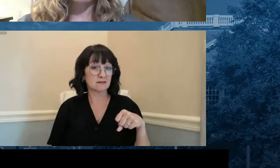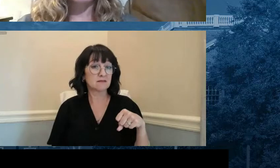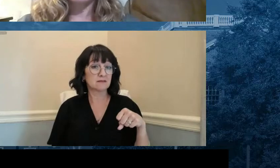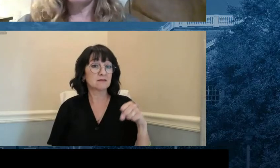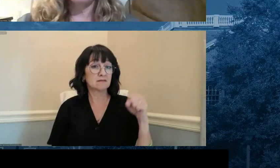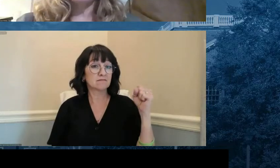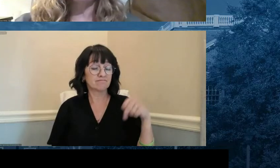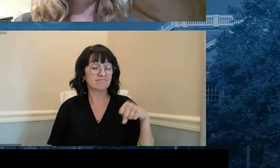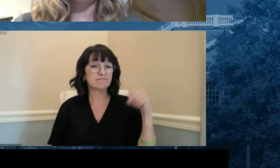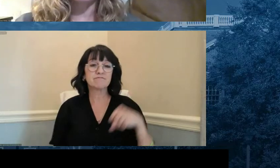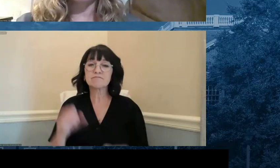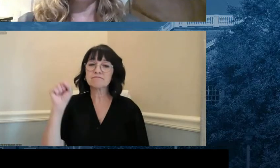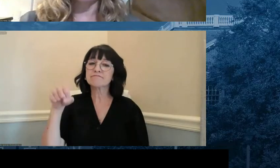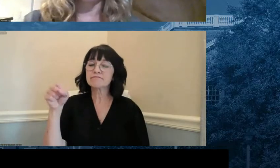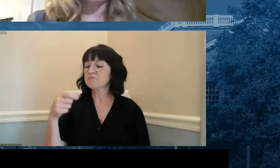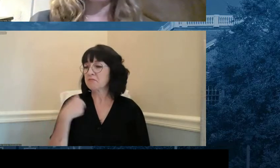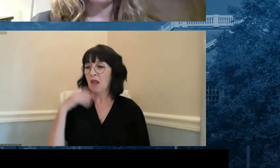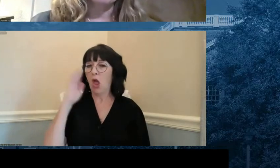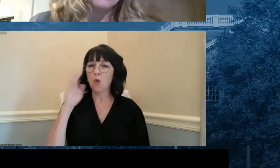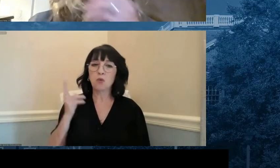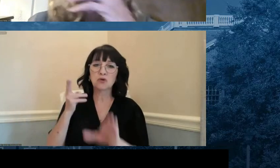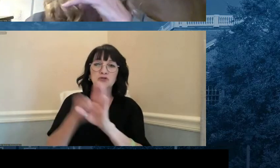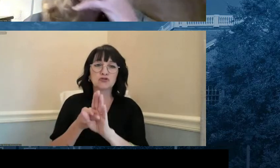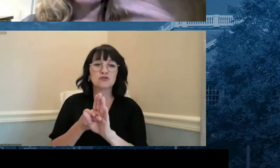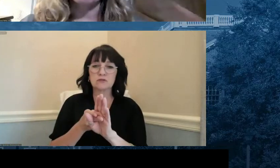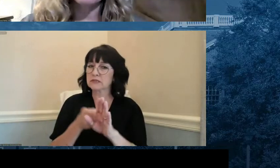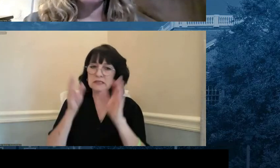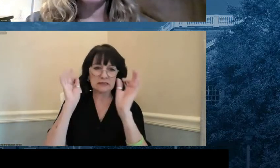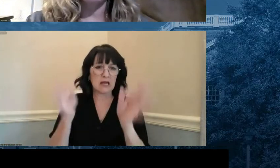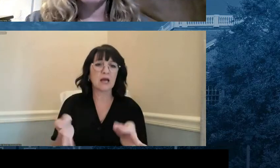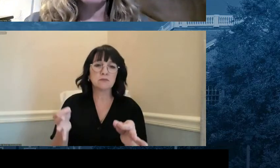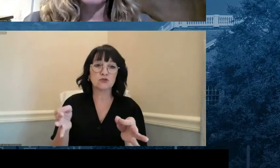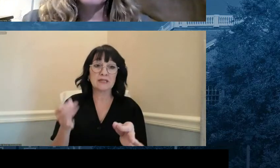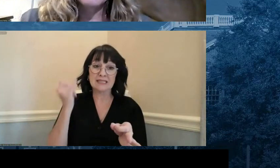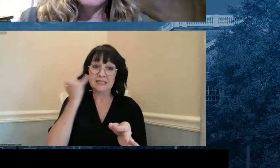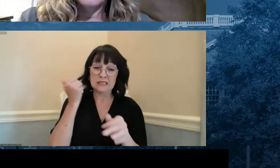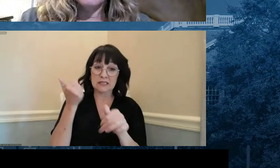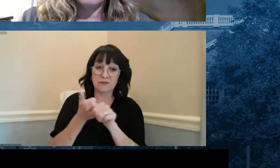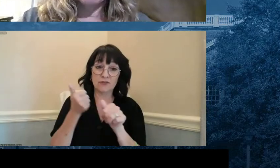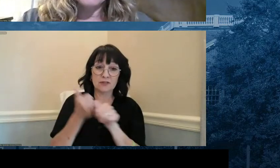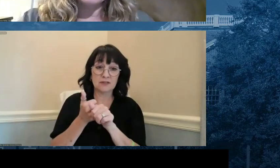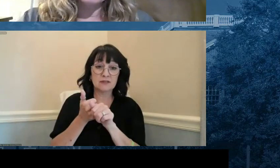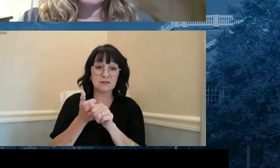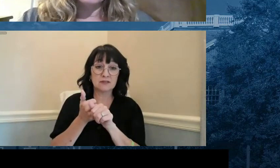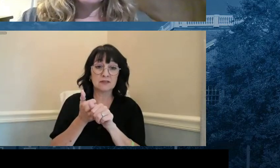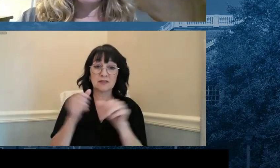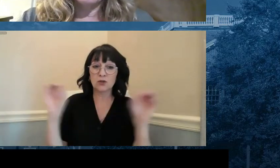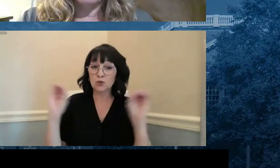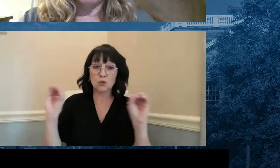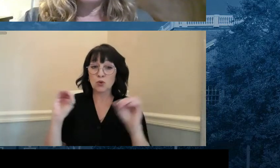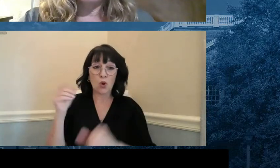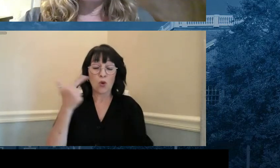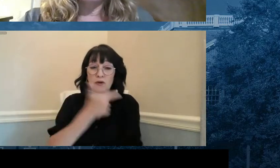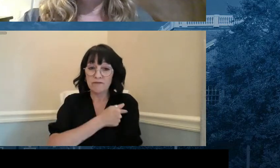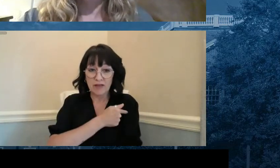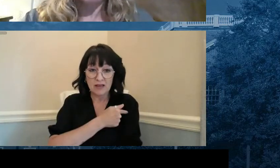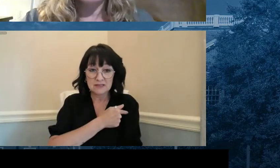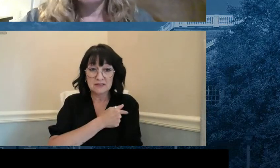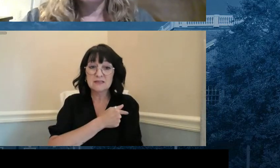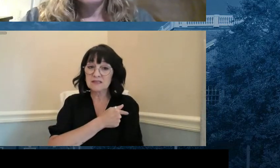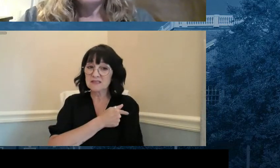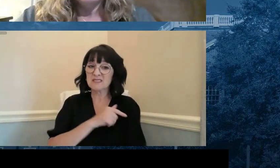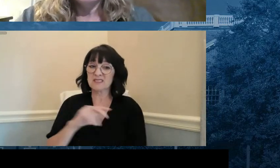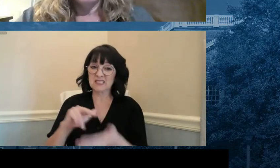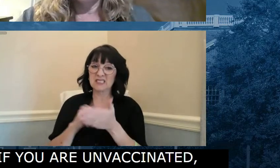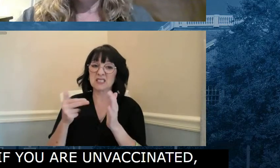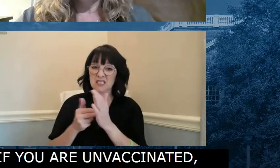Yeah, I'll jump in and then, absolutely. If you are unvaccinated, you're putting yourself and